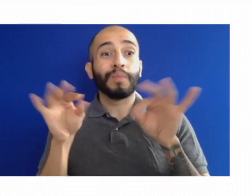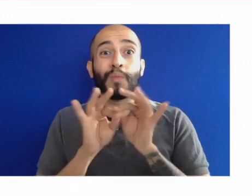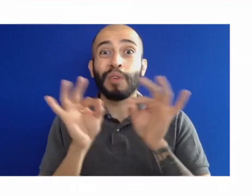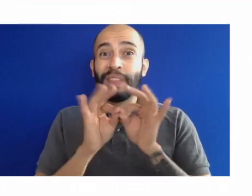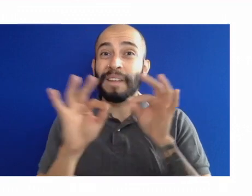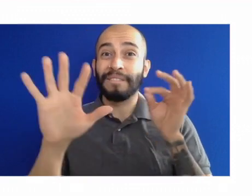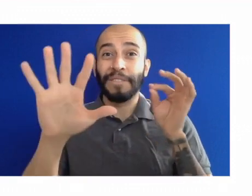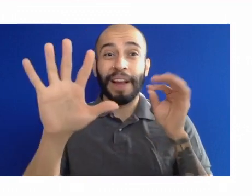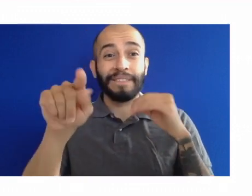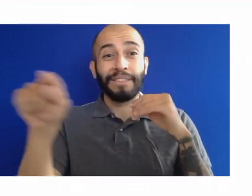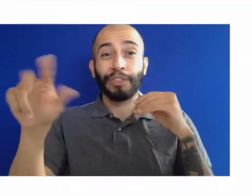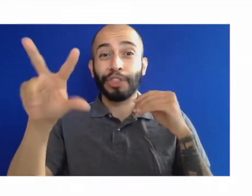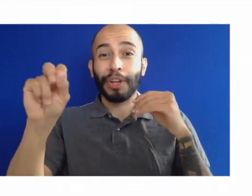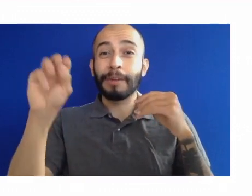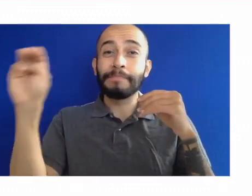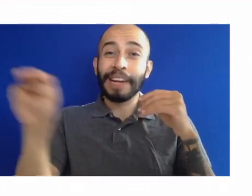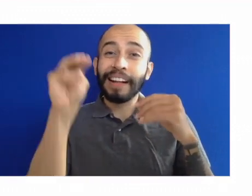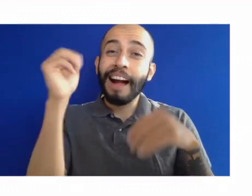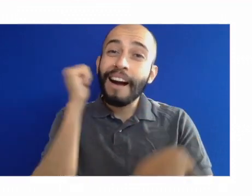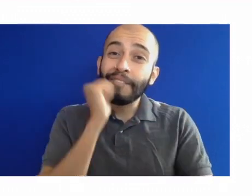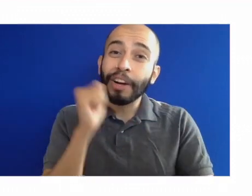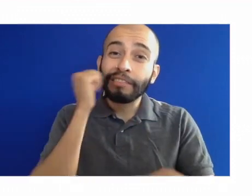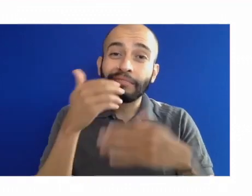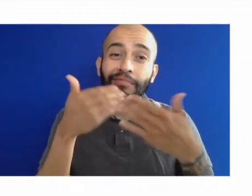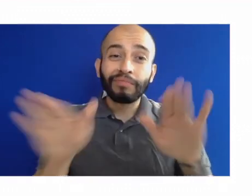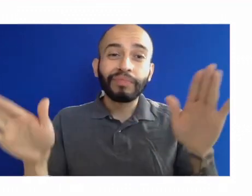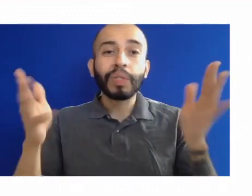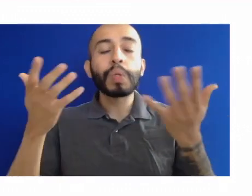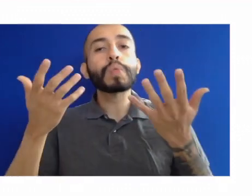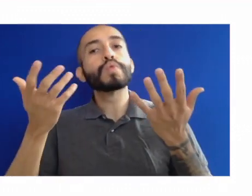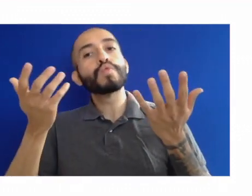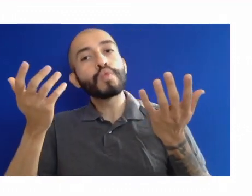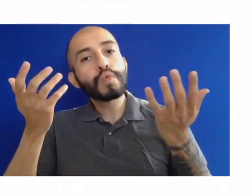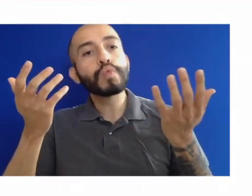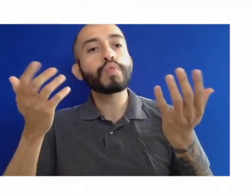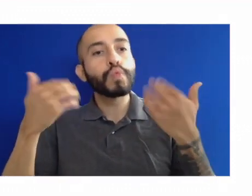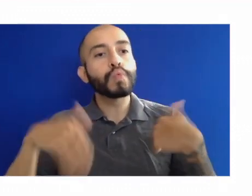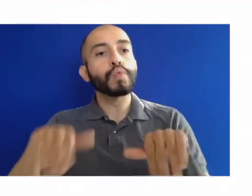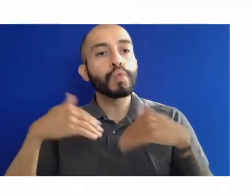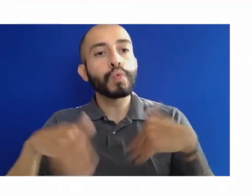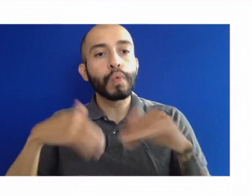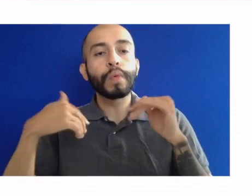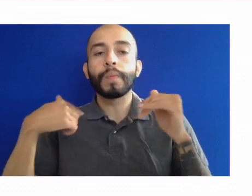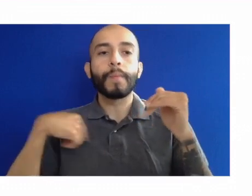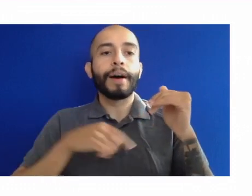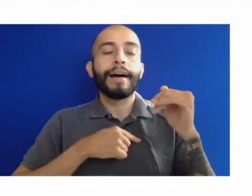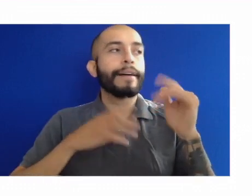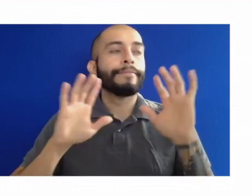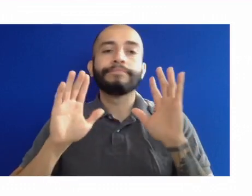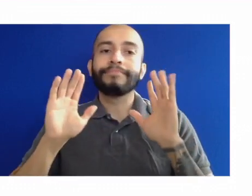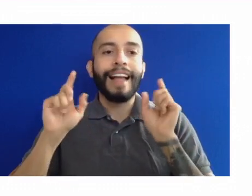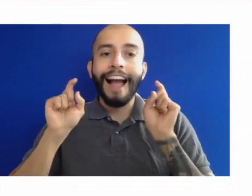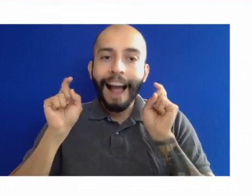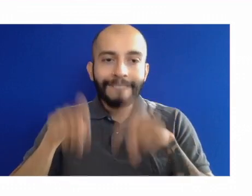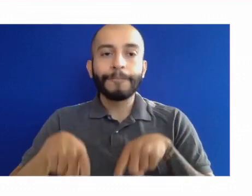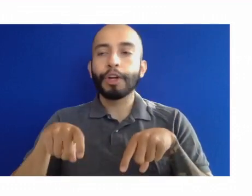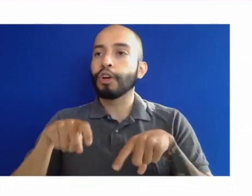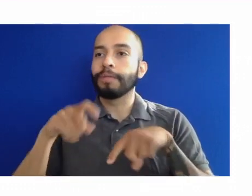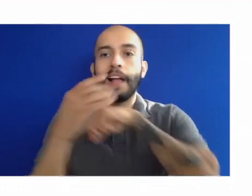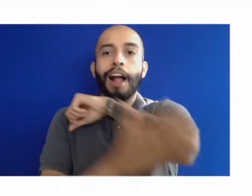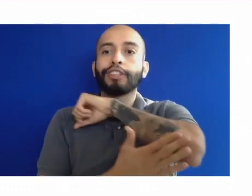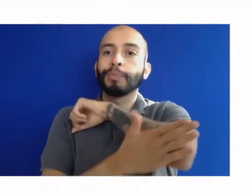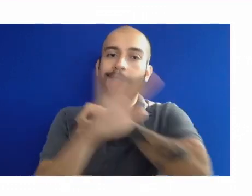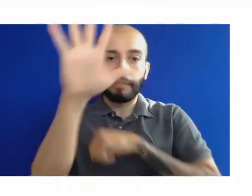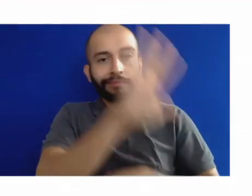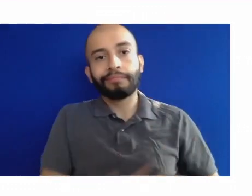slide, my last topic, and that's we need to have a national strategy here on how we deal with health-related mis